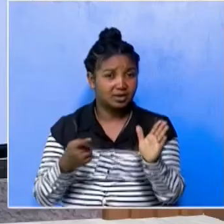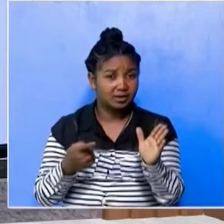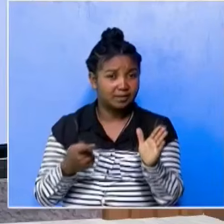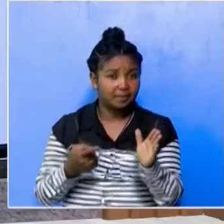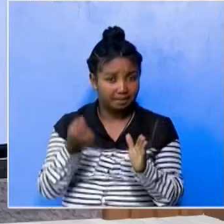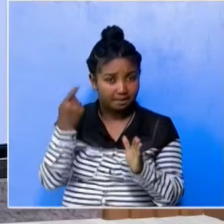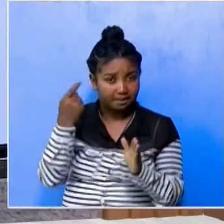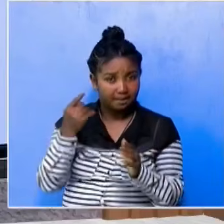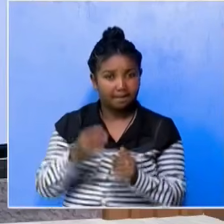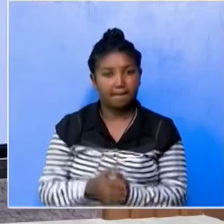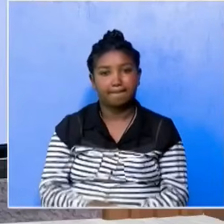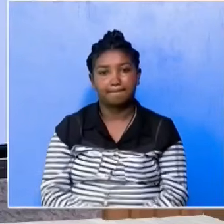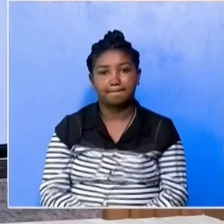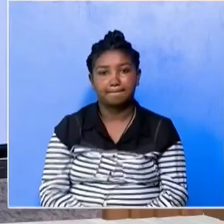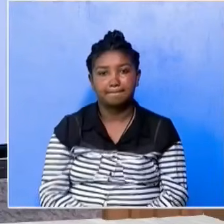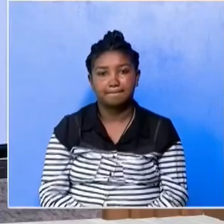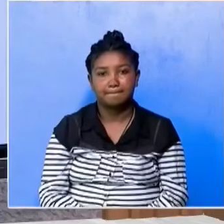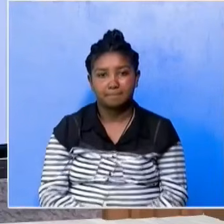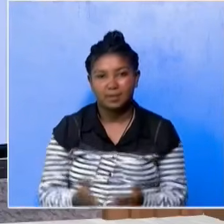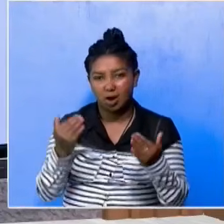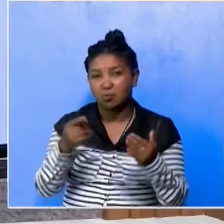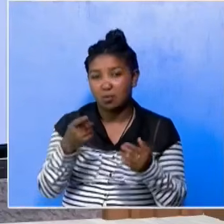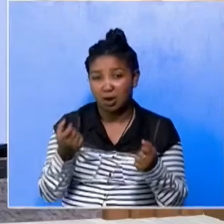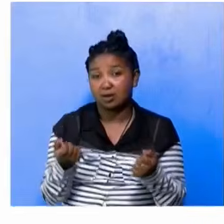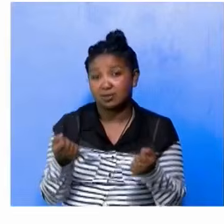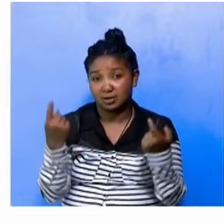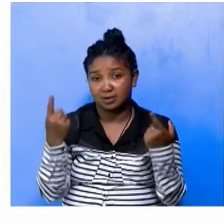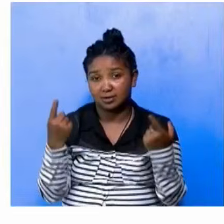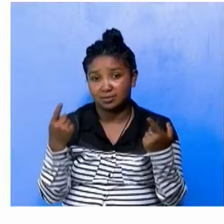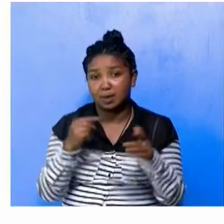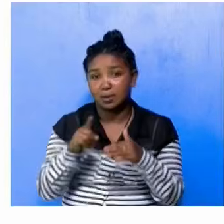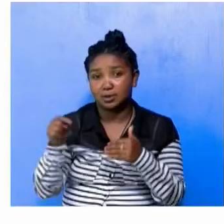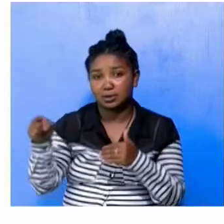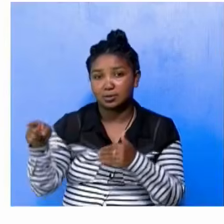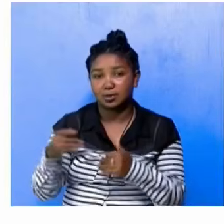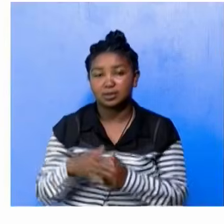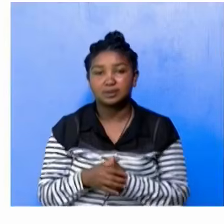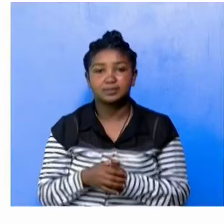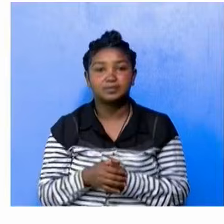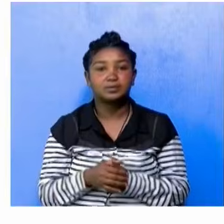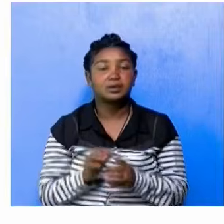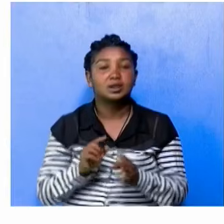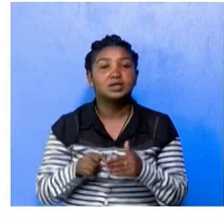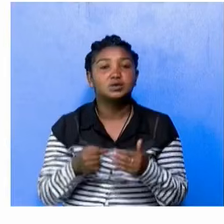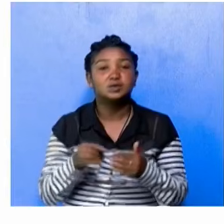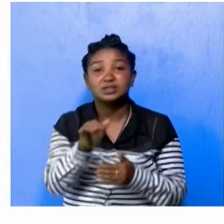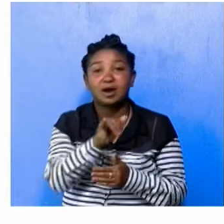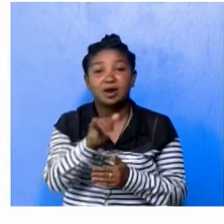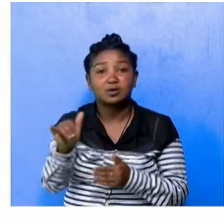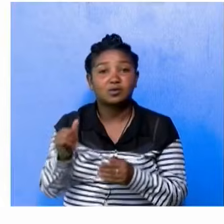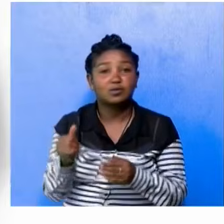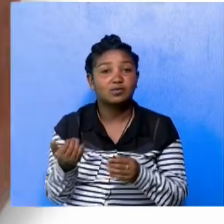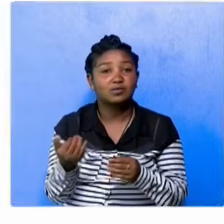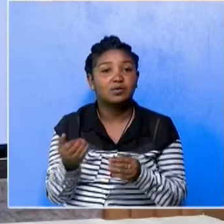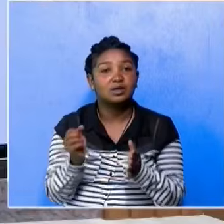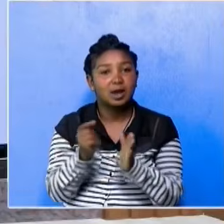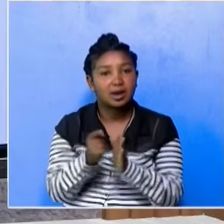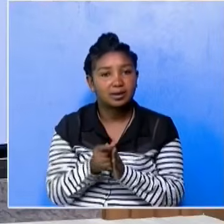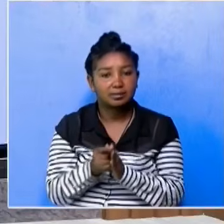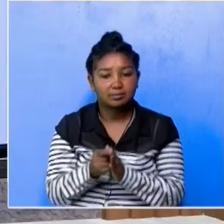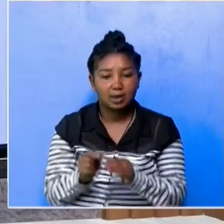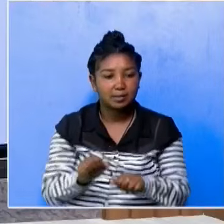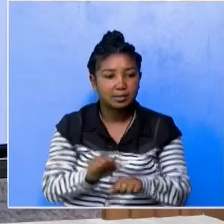Isn't it? I hope you're clear about this point here. So such kinds of the word, just like